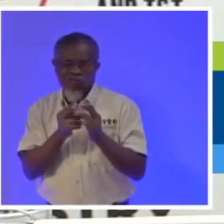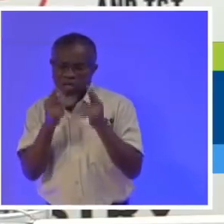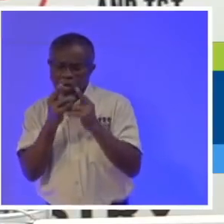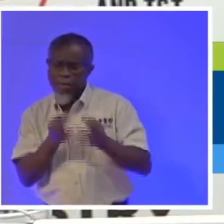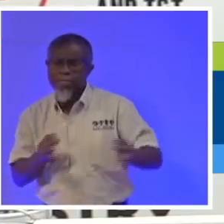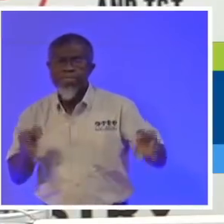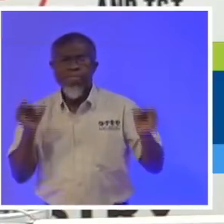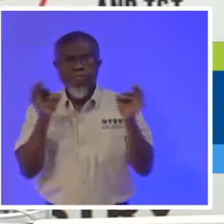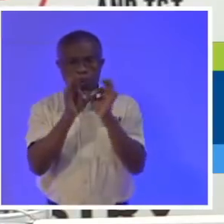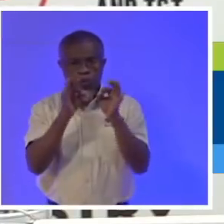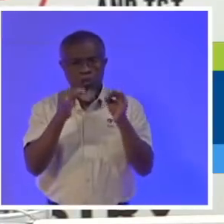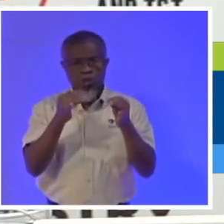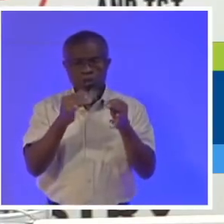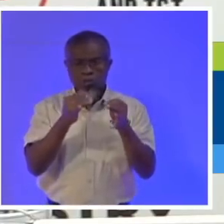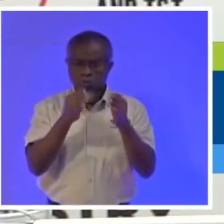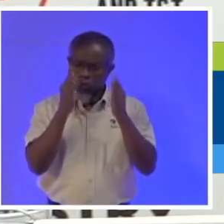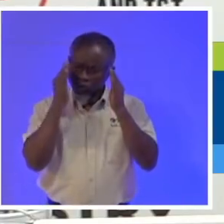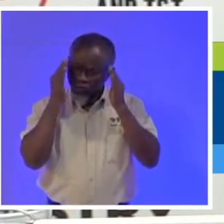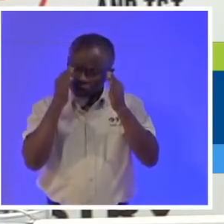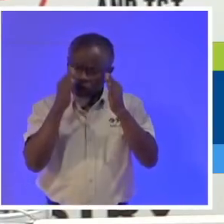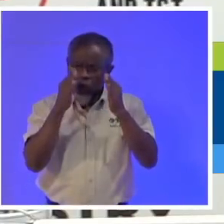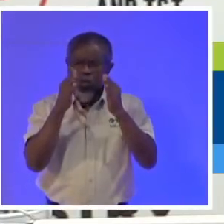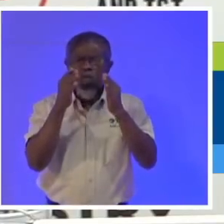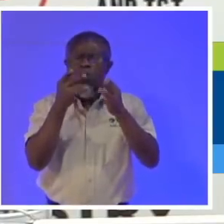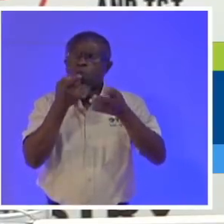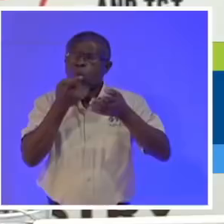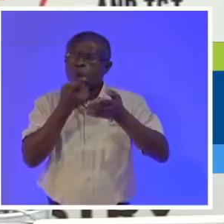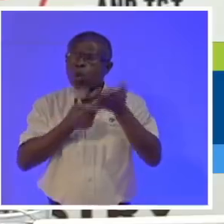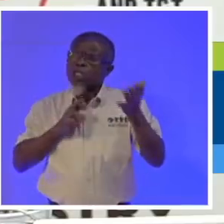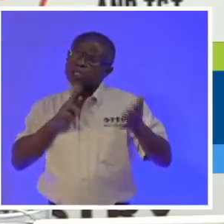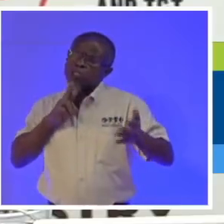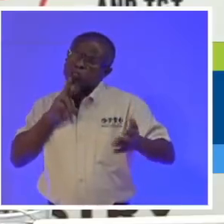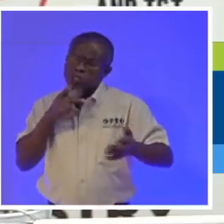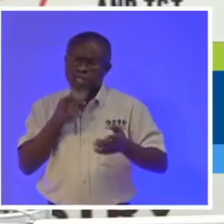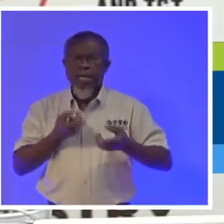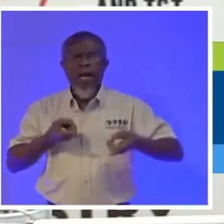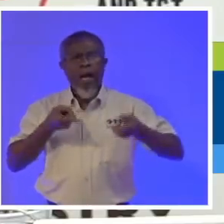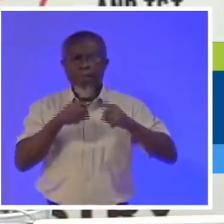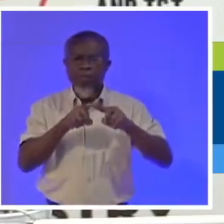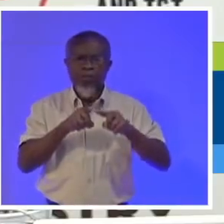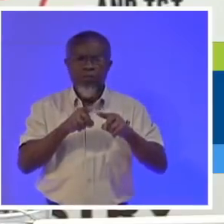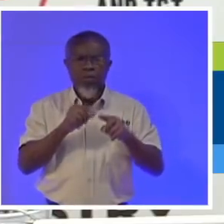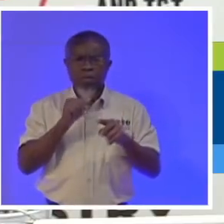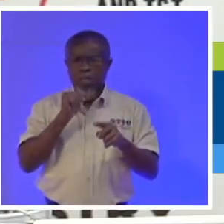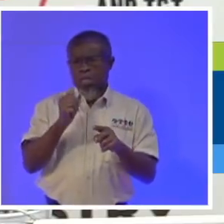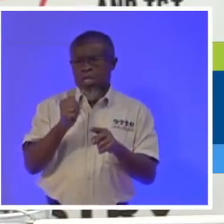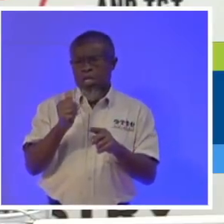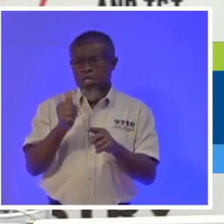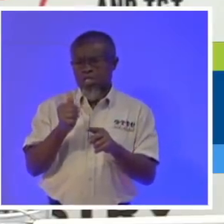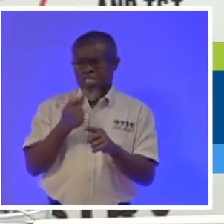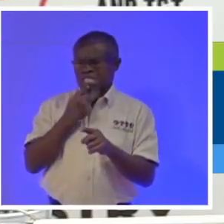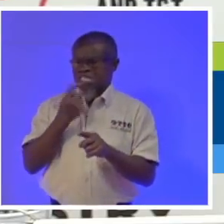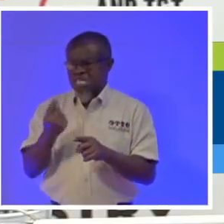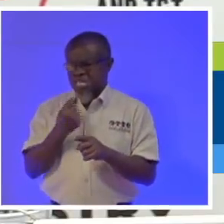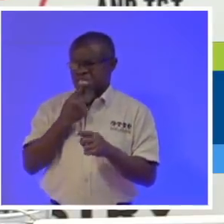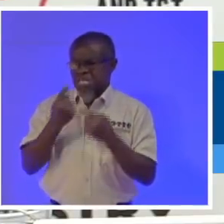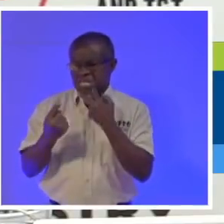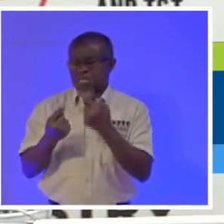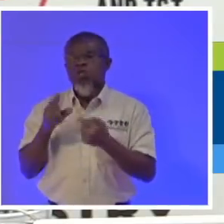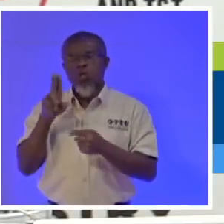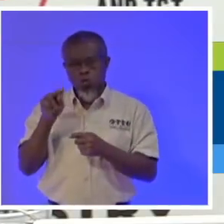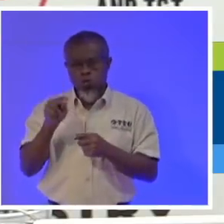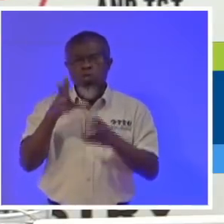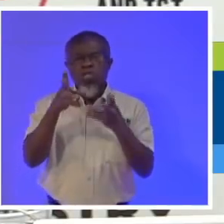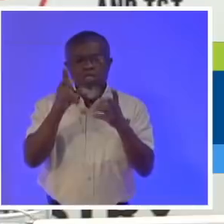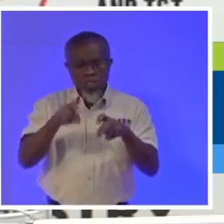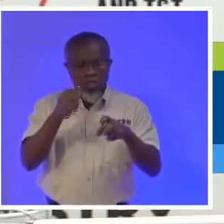this rather than claims. I am not downplaying it. We take it seriously, but we